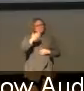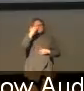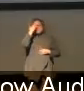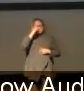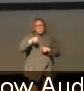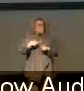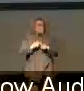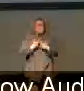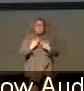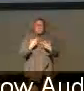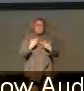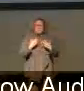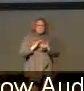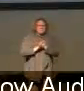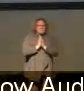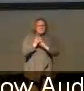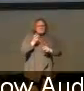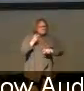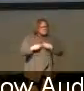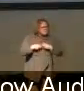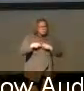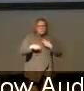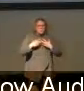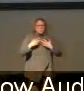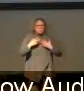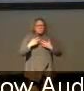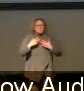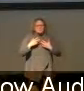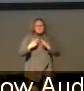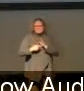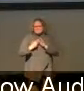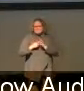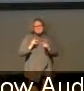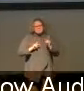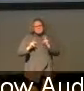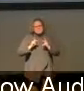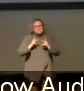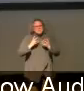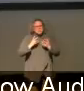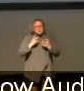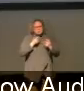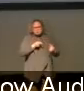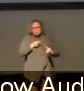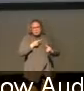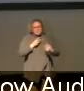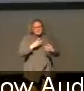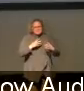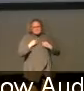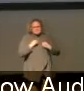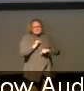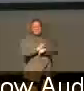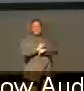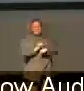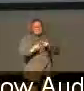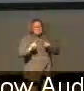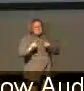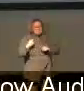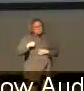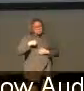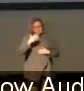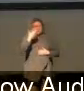a hard time, it can be difficult for some to accept assignments. But we all know all hands on